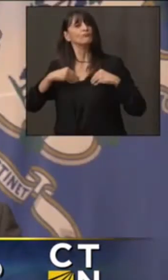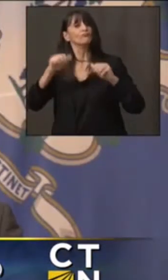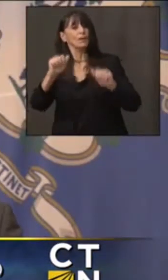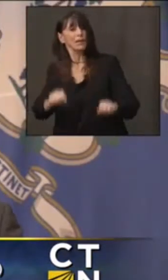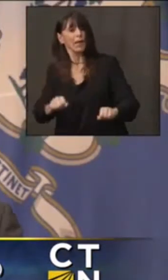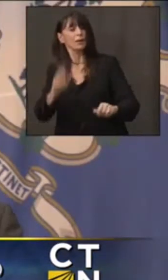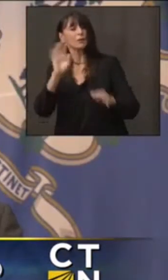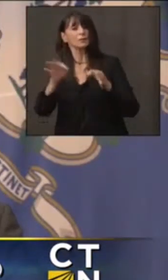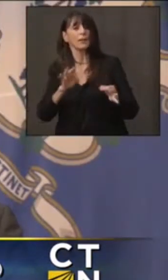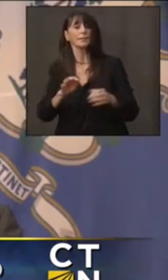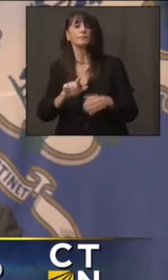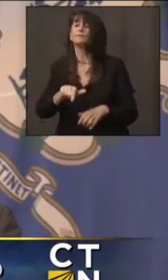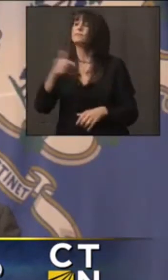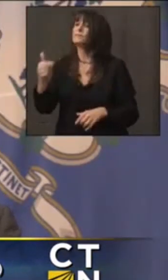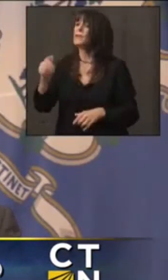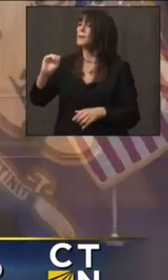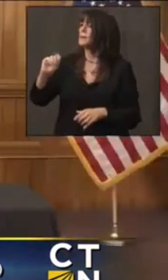questions?